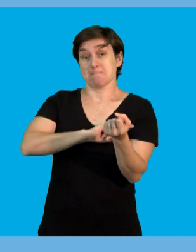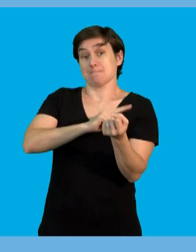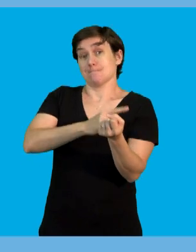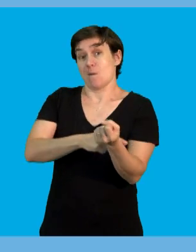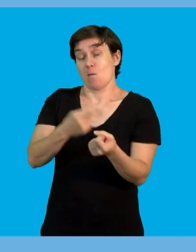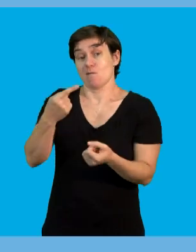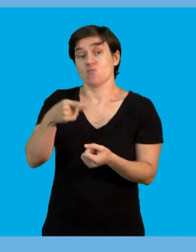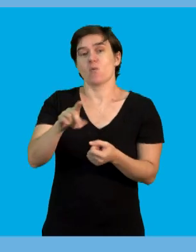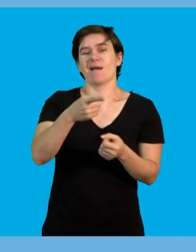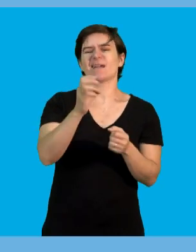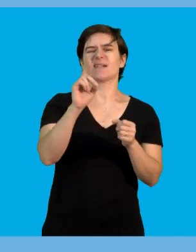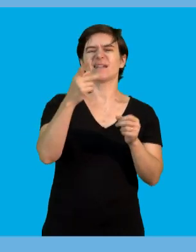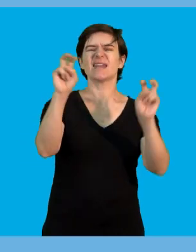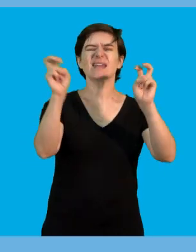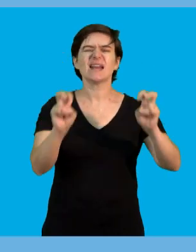electrical